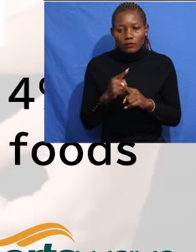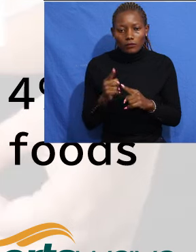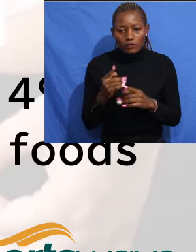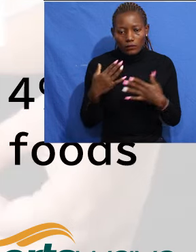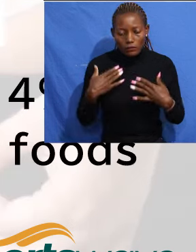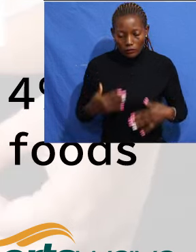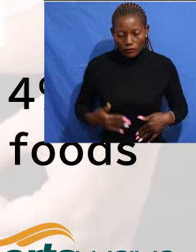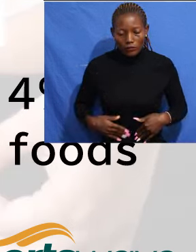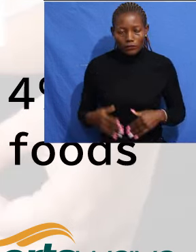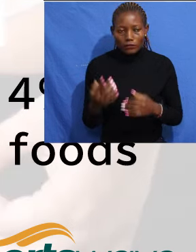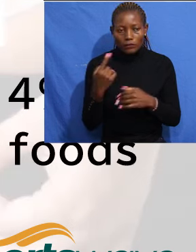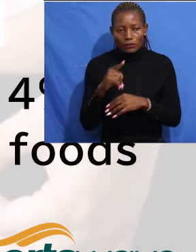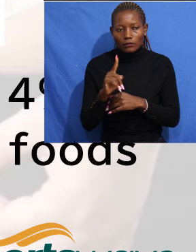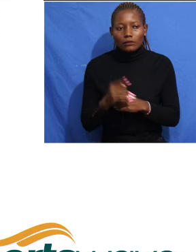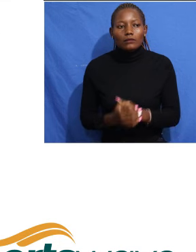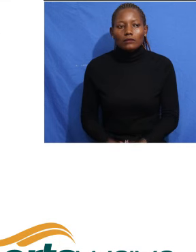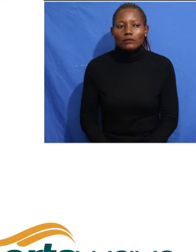composition.